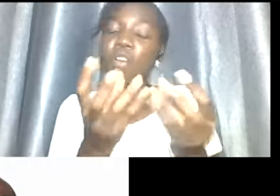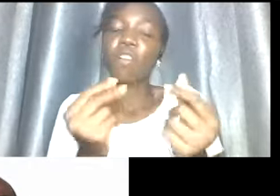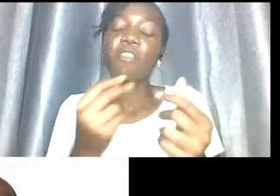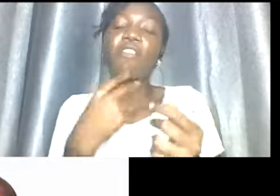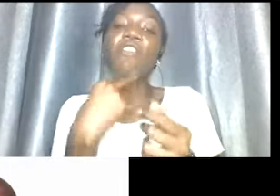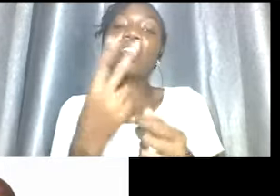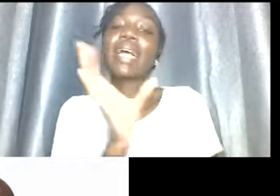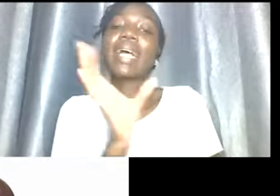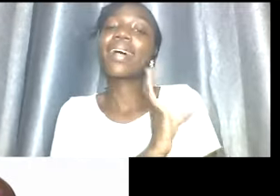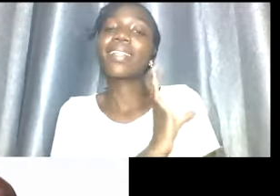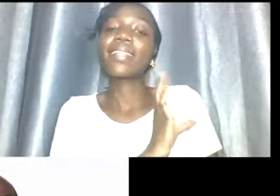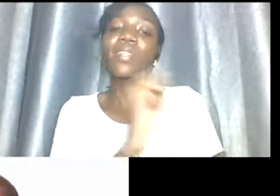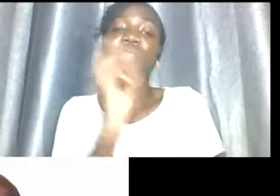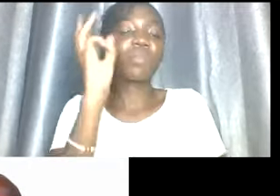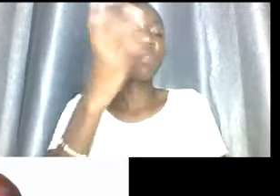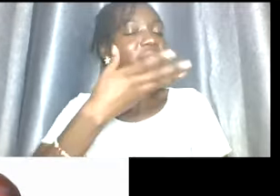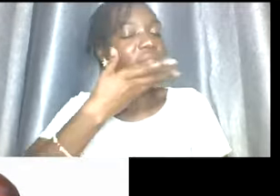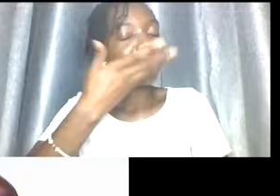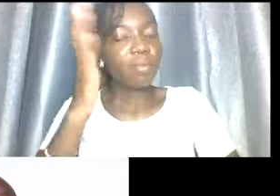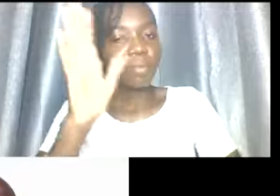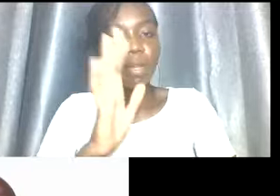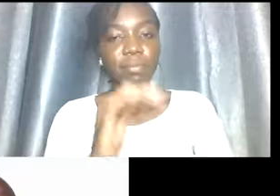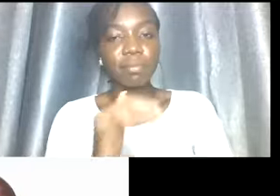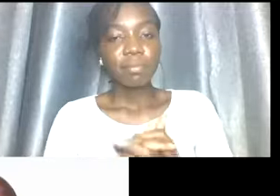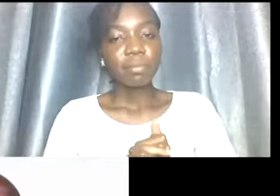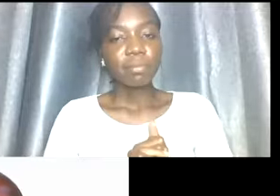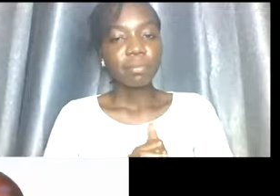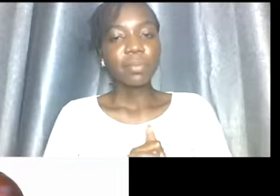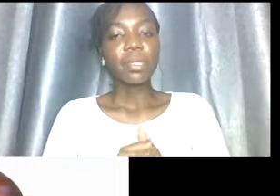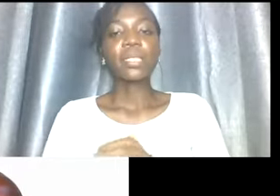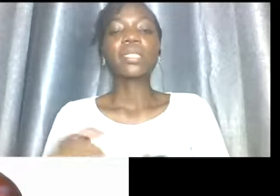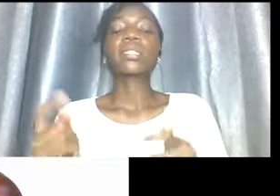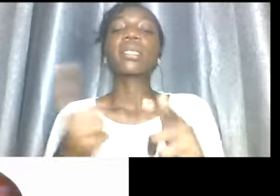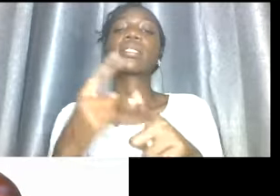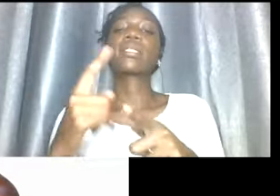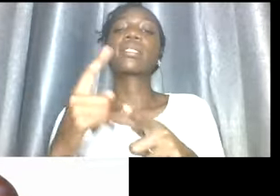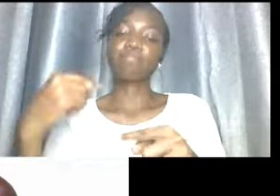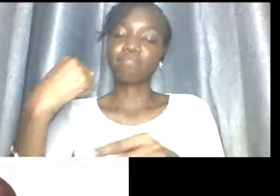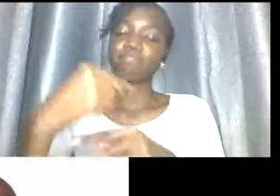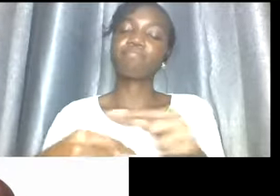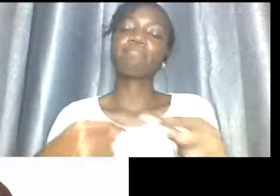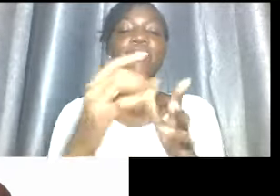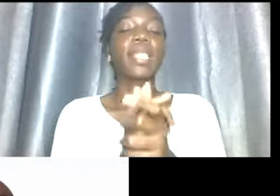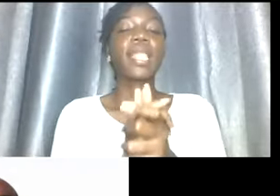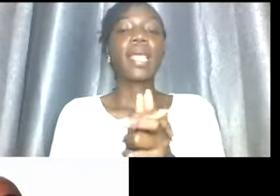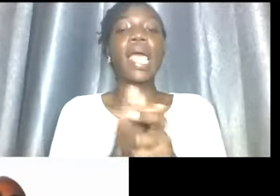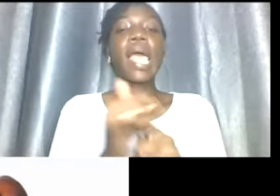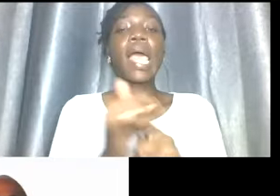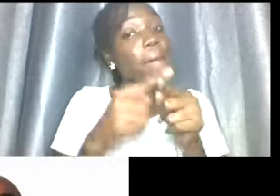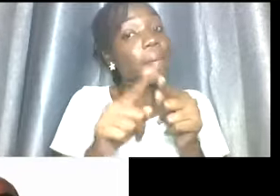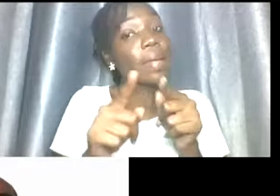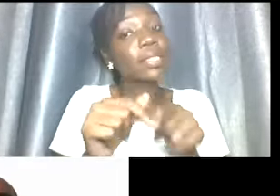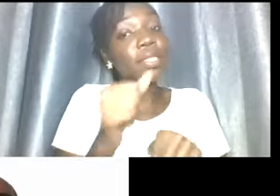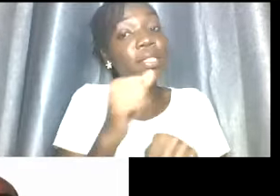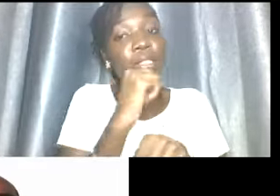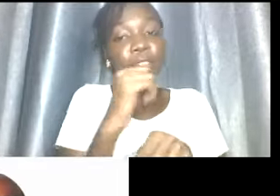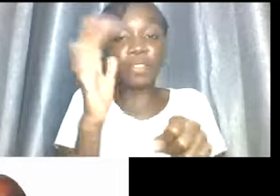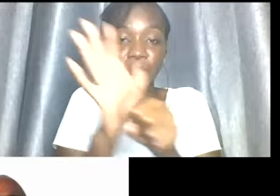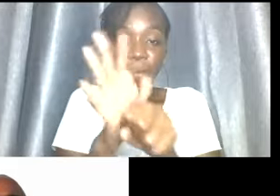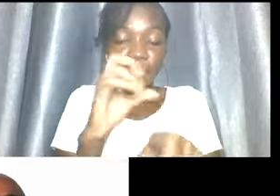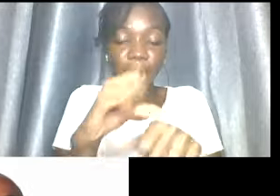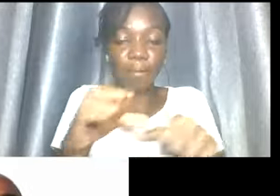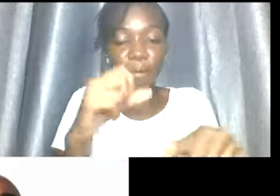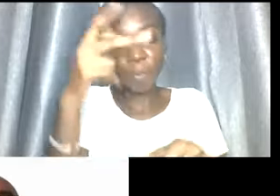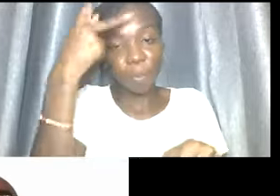to, then you're golden. So it's not so much on all of your policy sides, but knowing